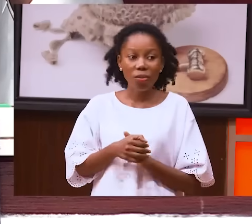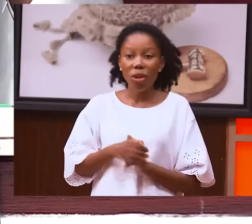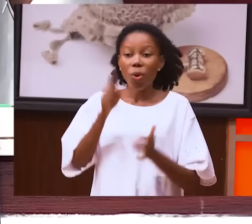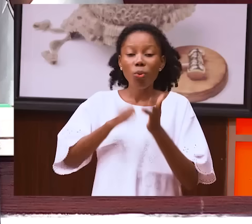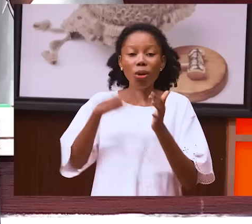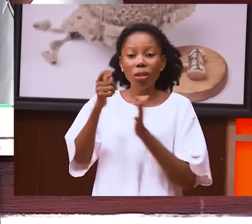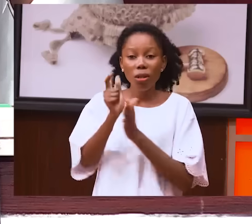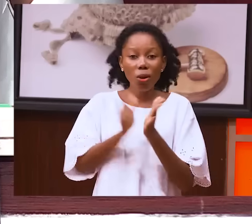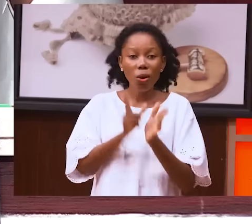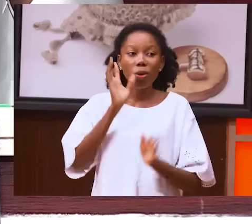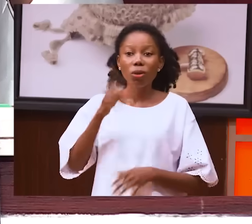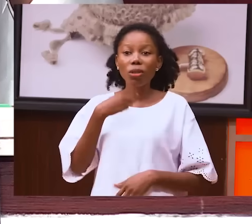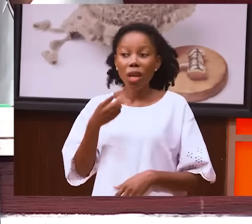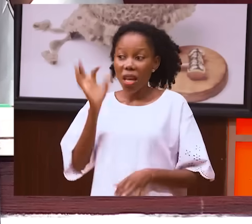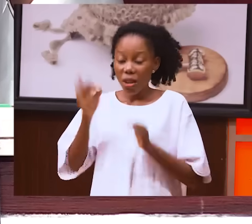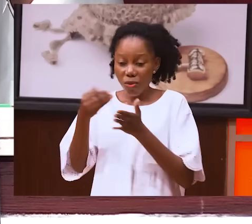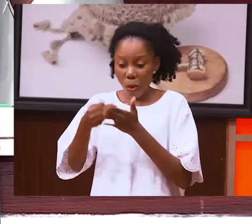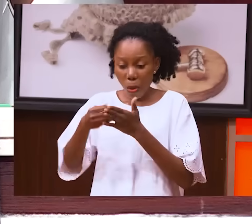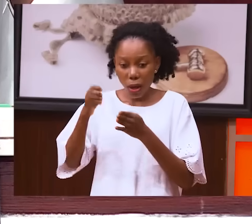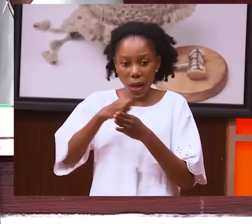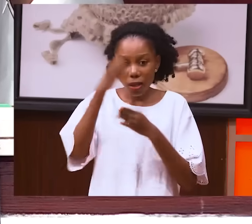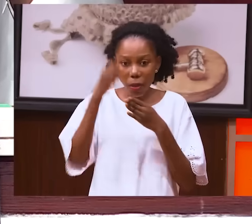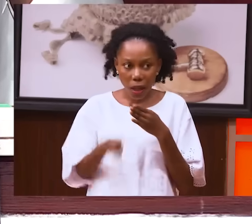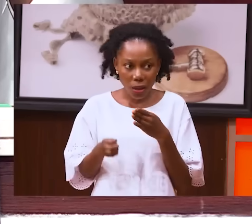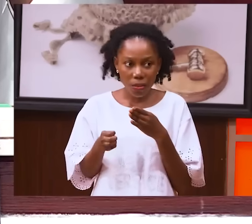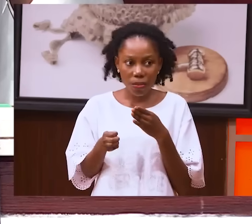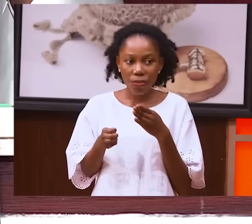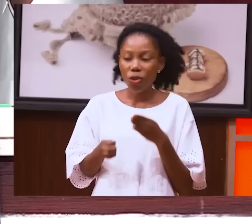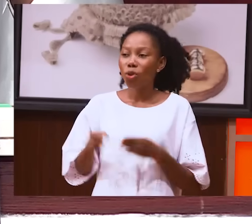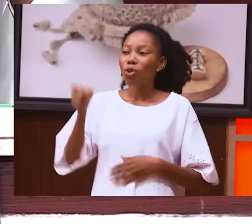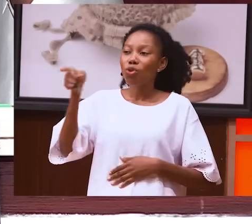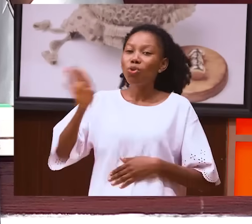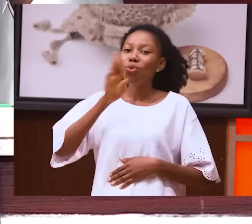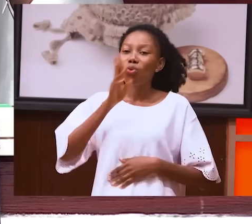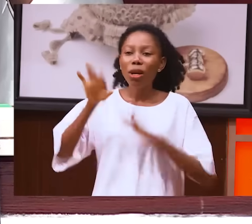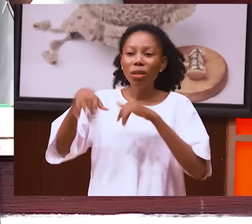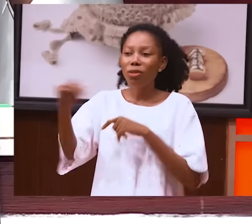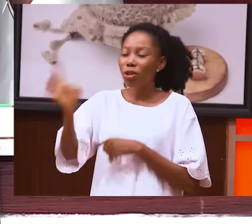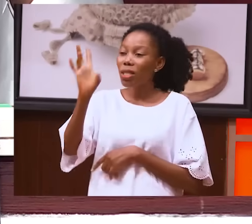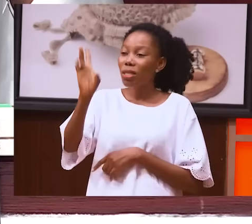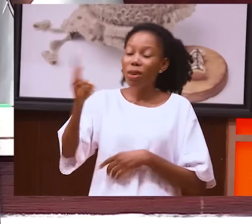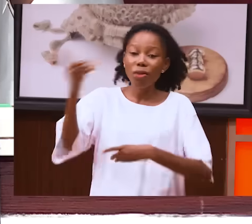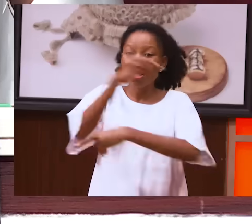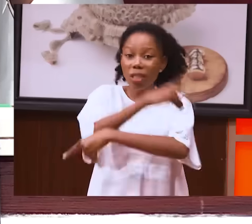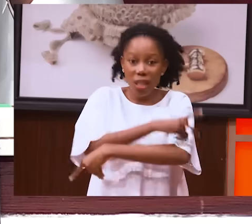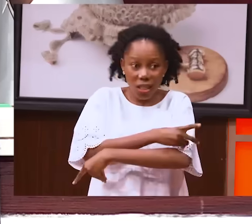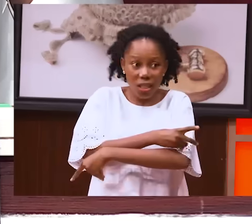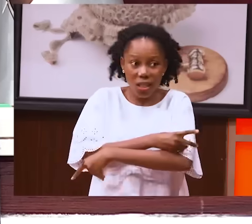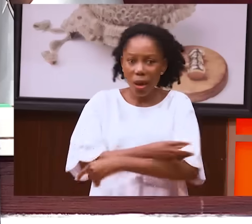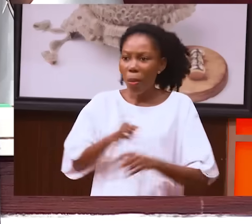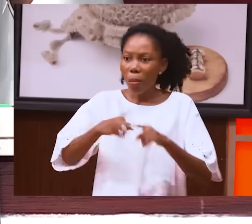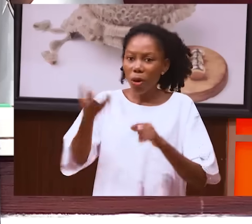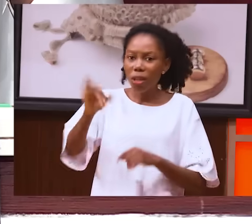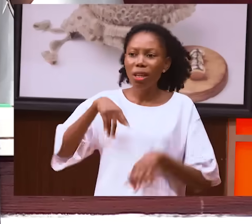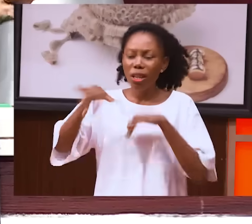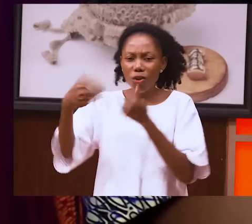the law says, once your money expires, you are entitled to only 7 days notice. That they even gave you 6